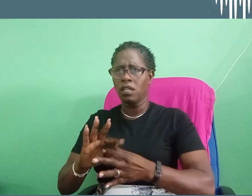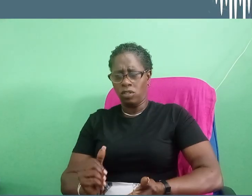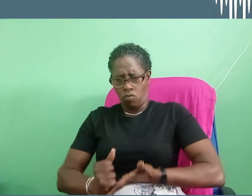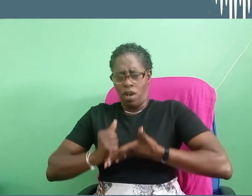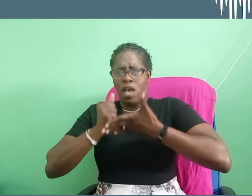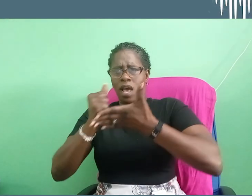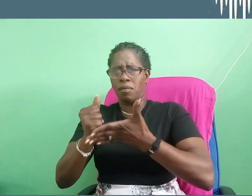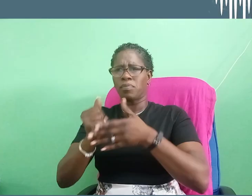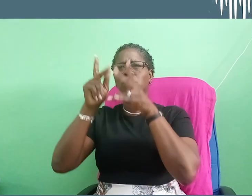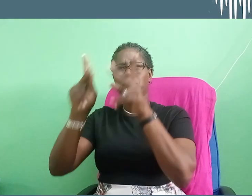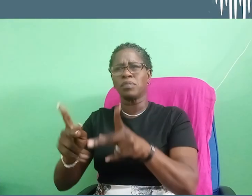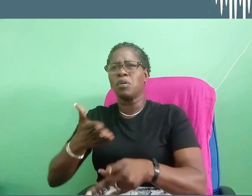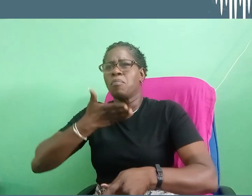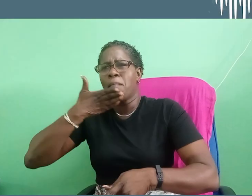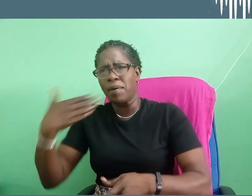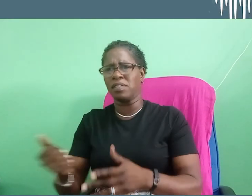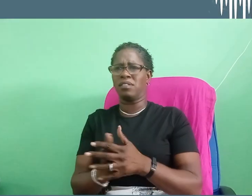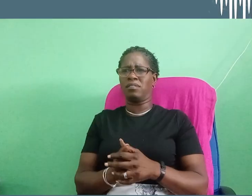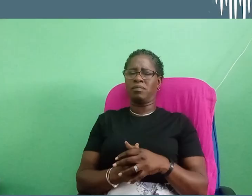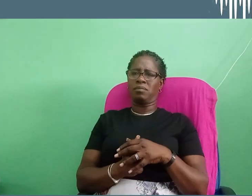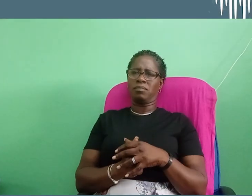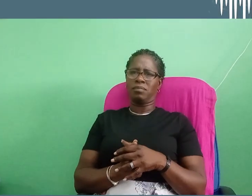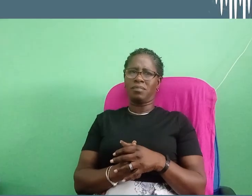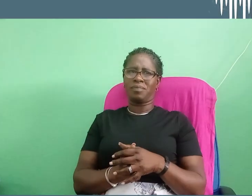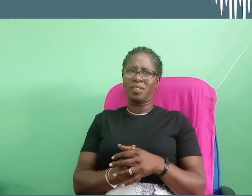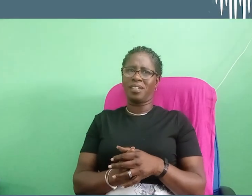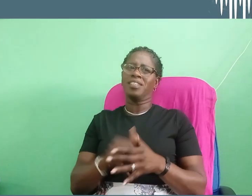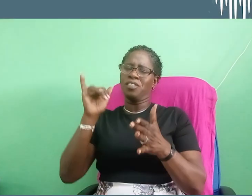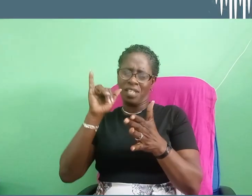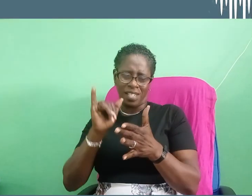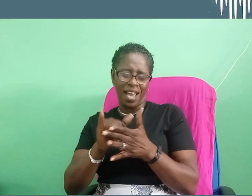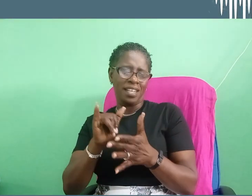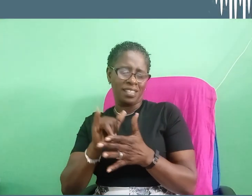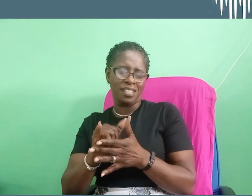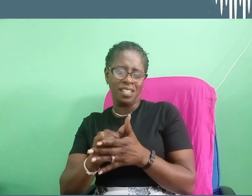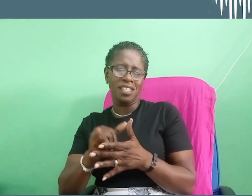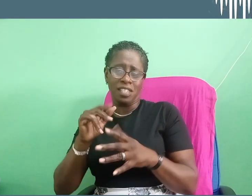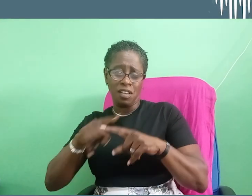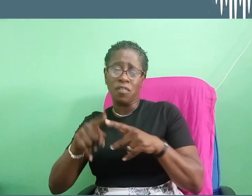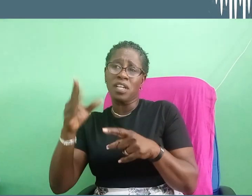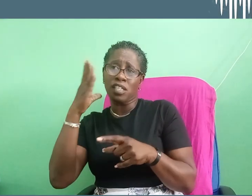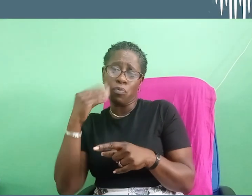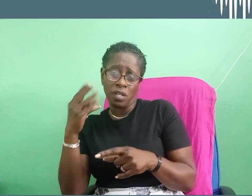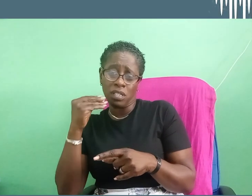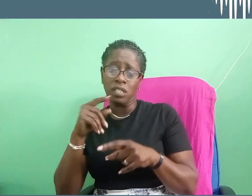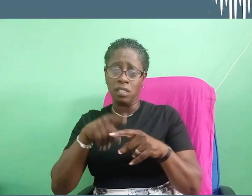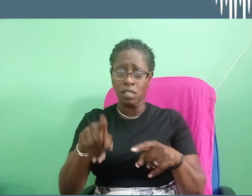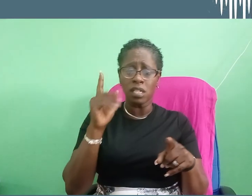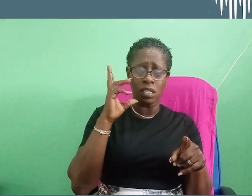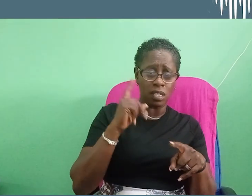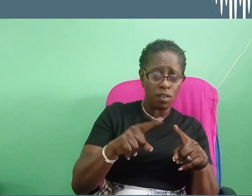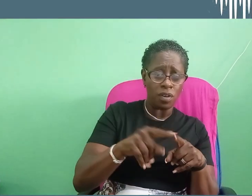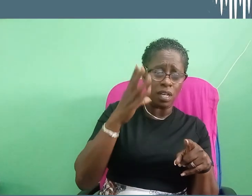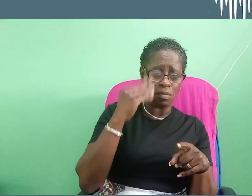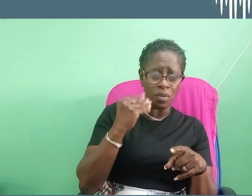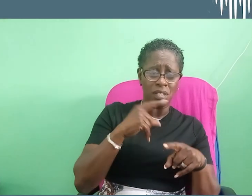variety of perspectives and experiences to the table. I think the benefit of maybe interpreting experience through somebody else's experience has just